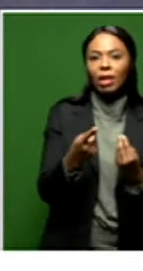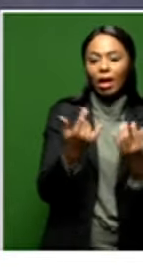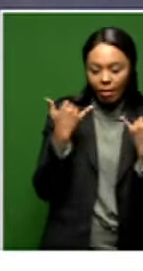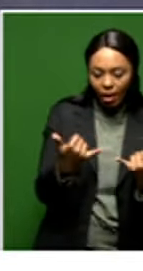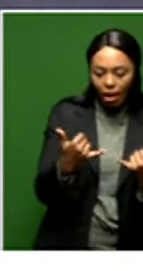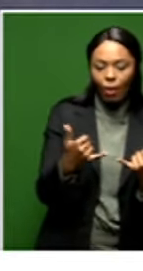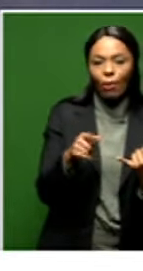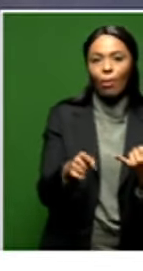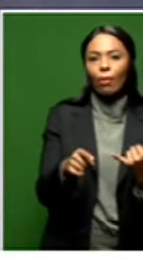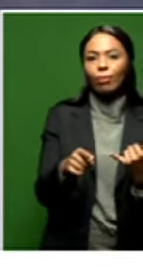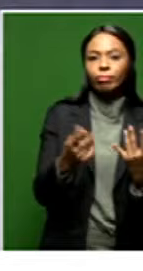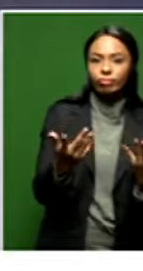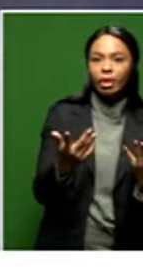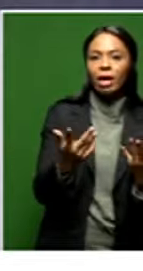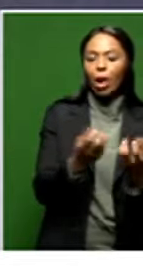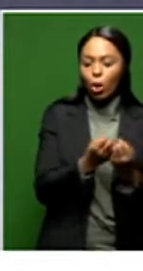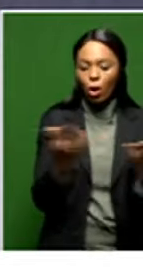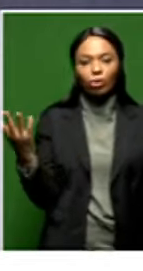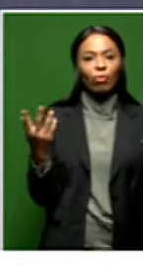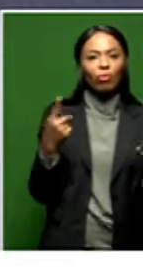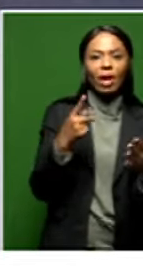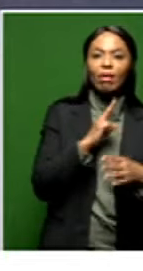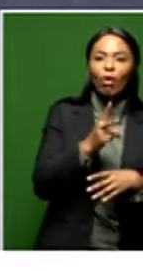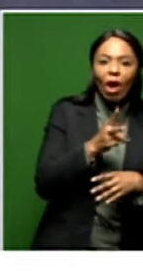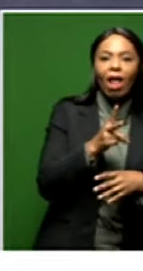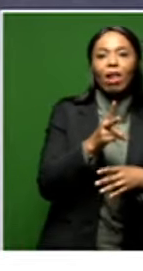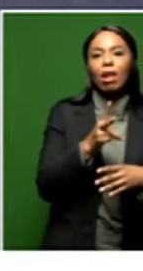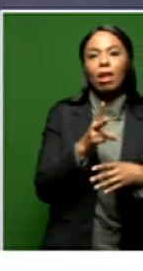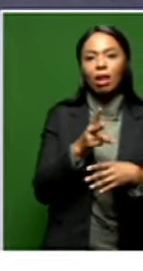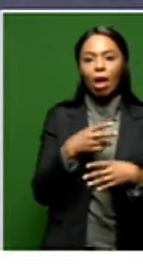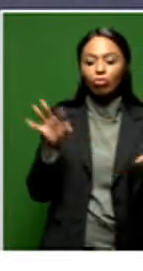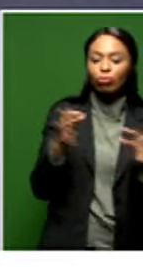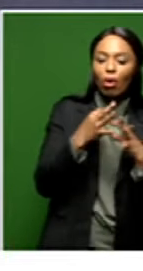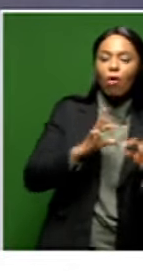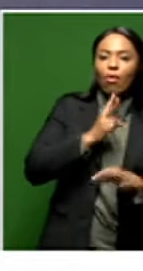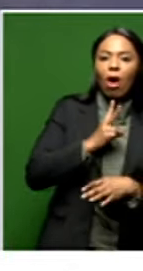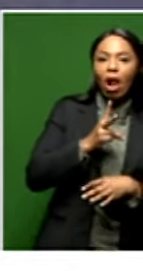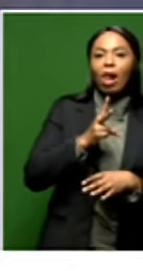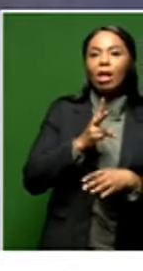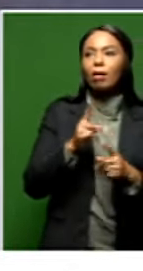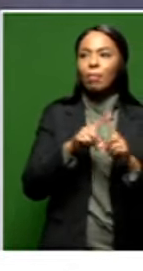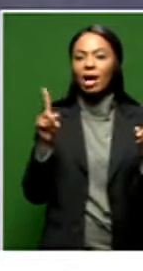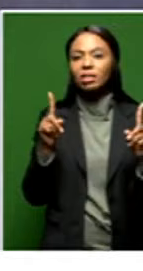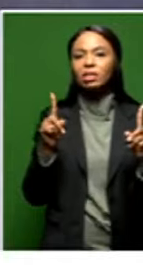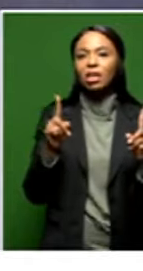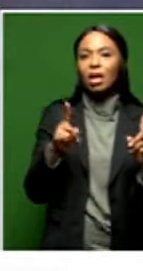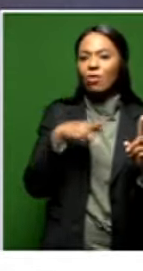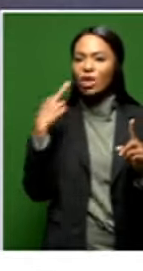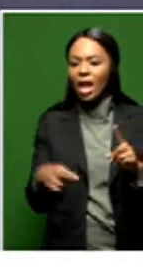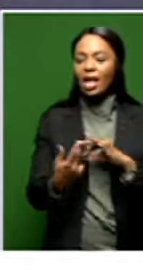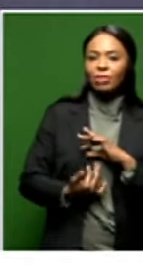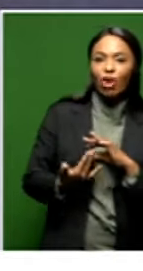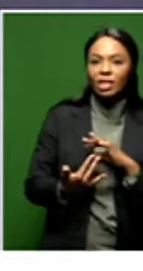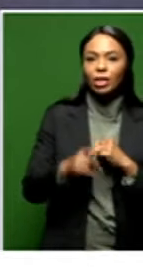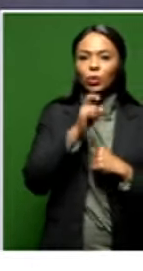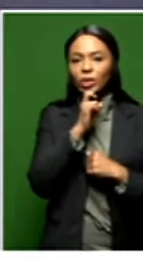then I think there's a lot going on vocally. There's no real inspiration from this side that I